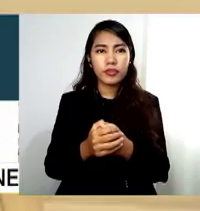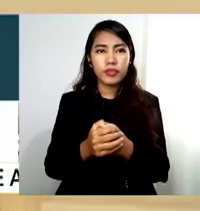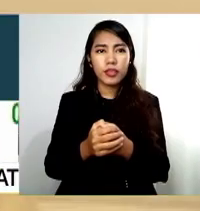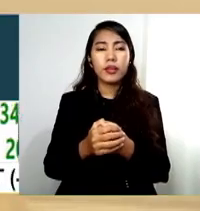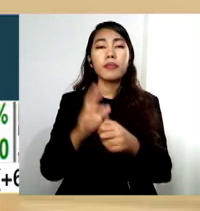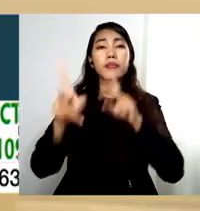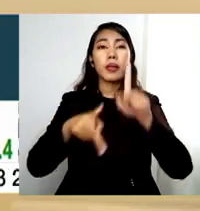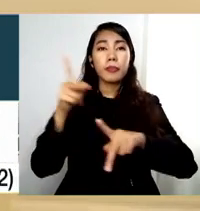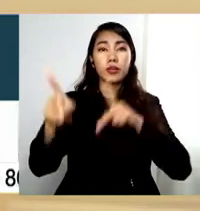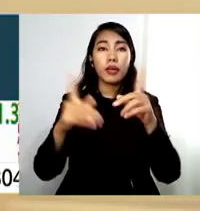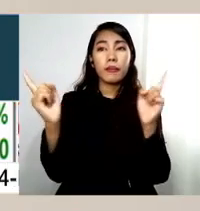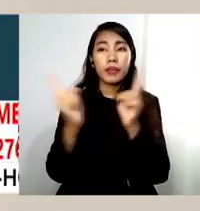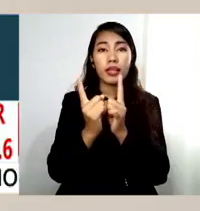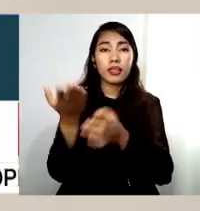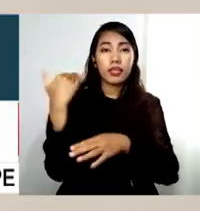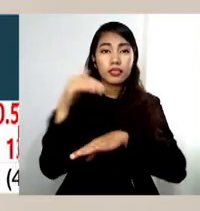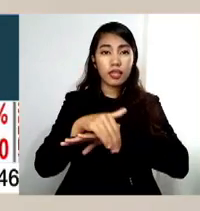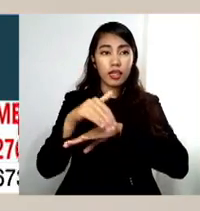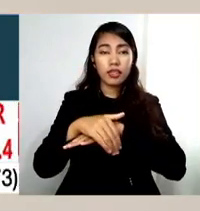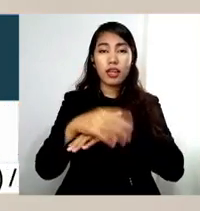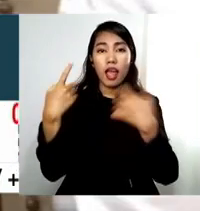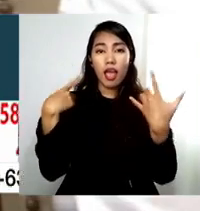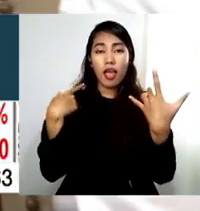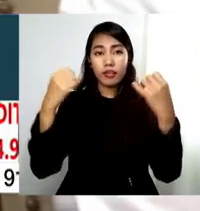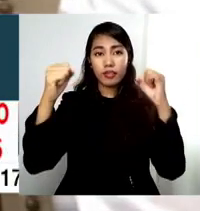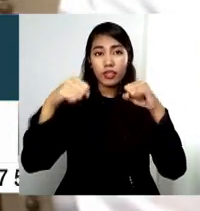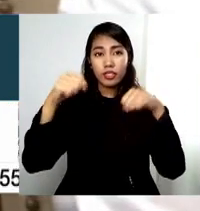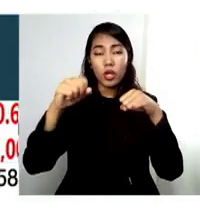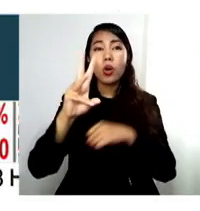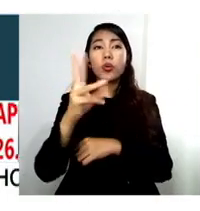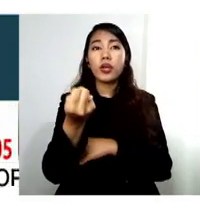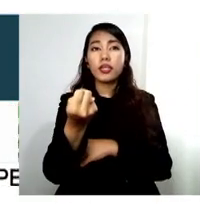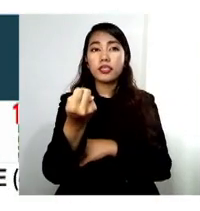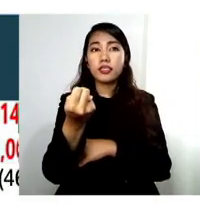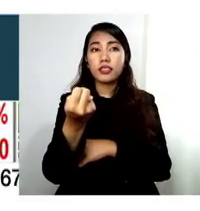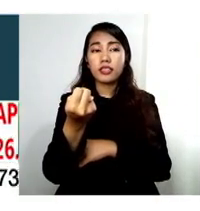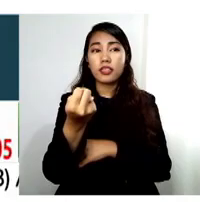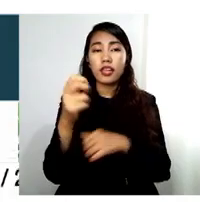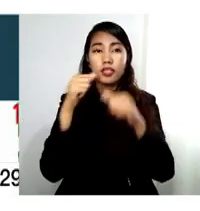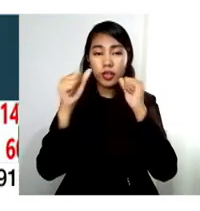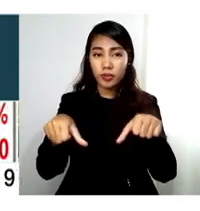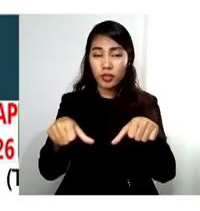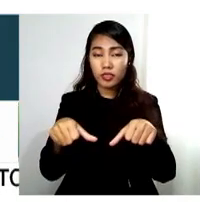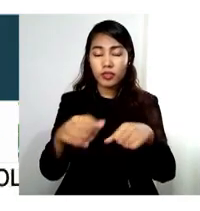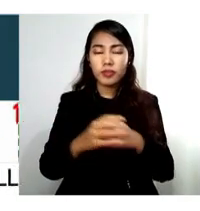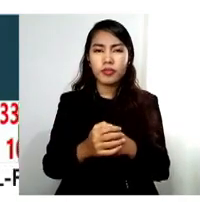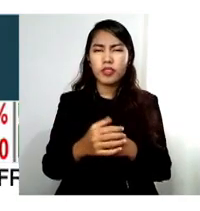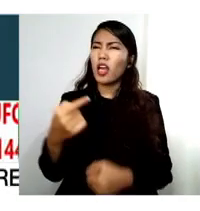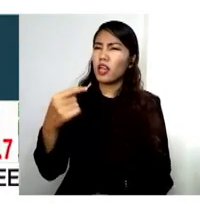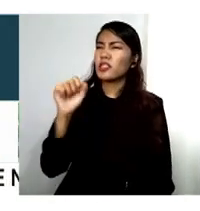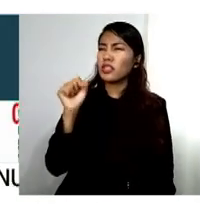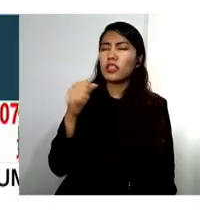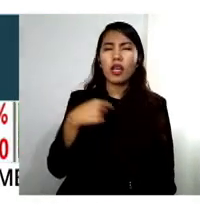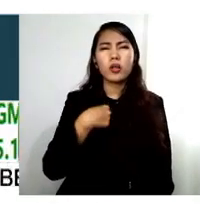agree as much as to when that announcement should be made? Yes. I do not know when the speaker intends to make